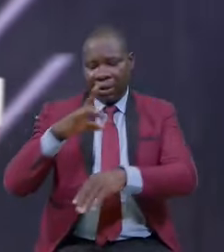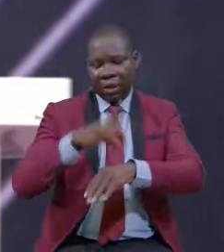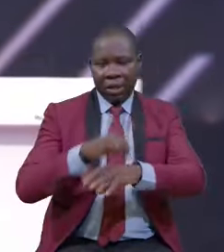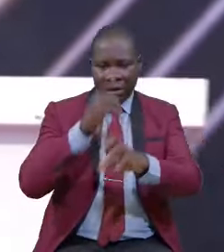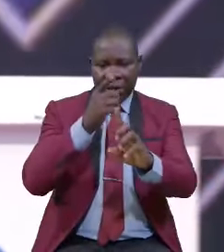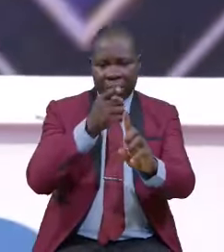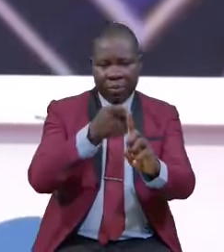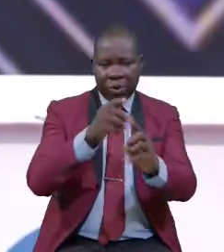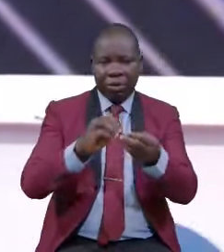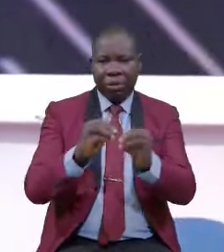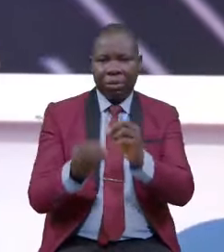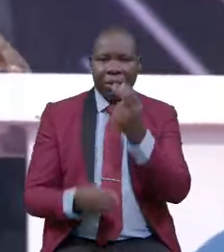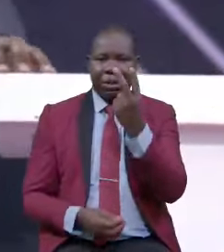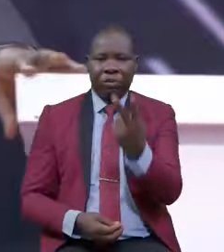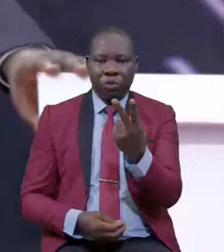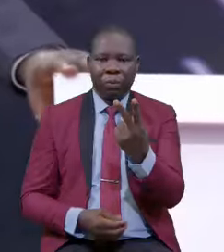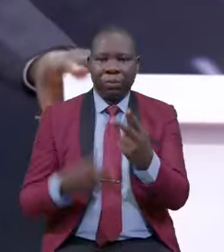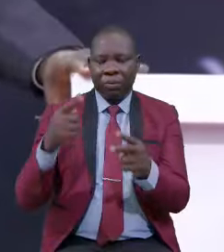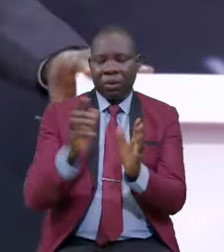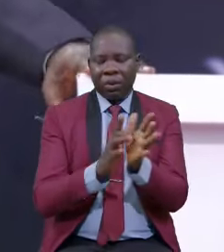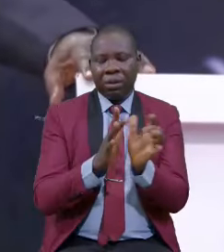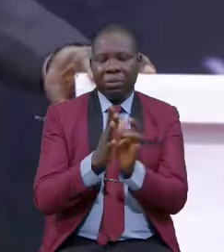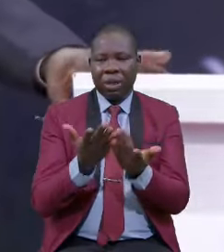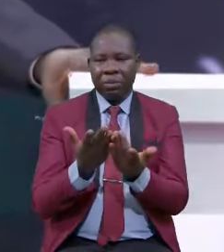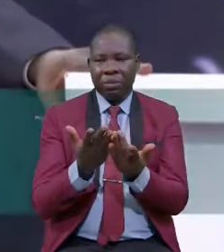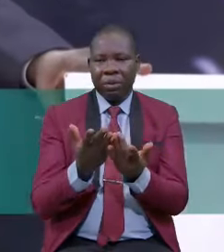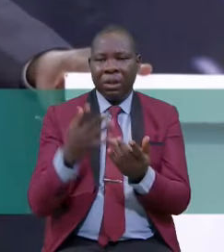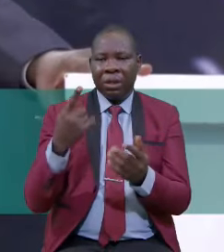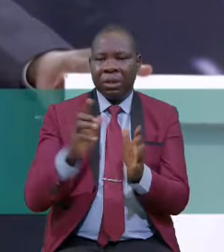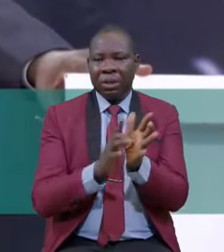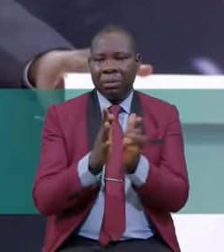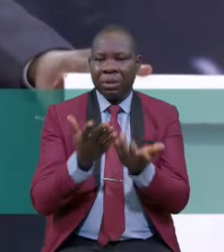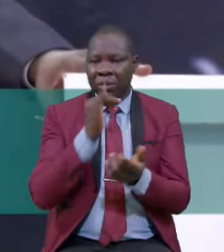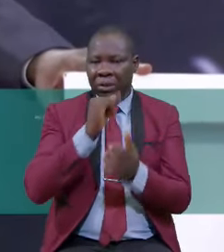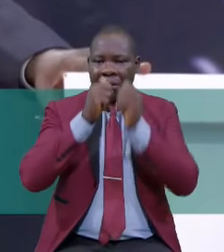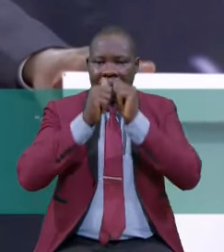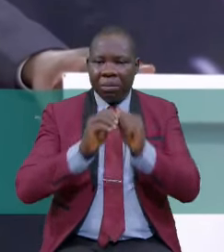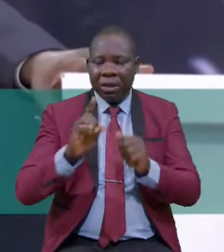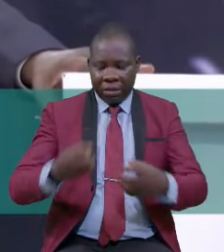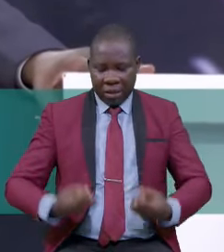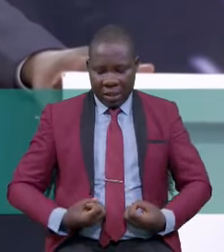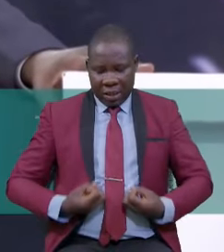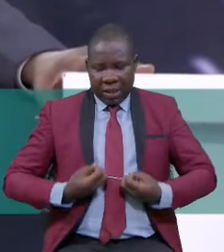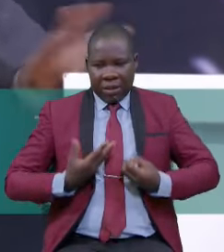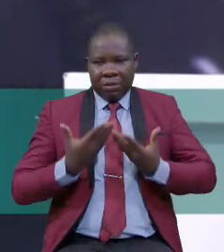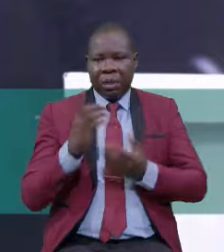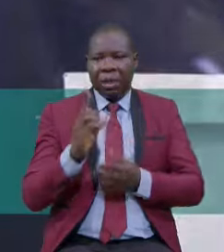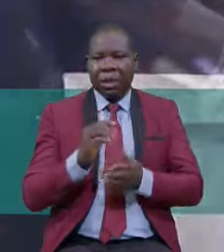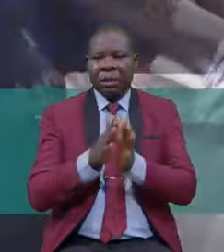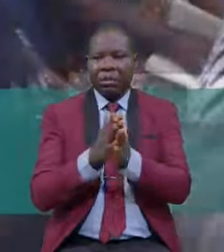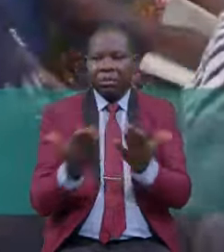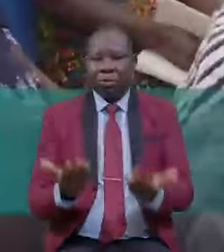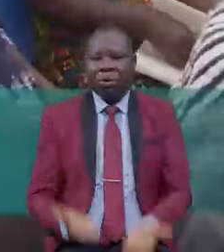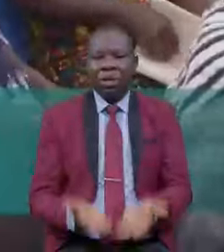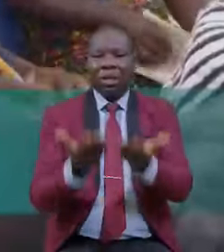at Bible. The Bible is blessed, inspired book. Lifting everyone.